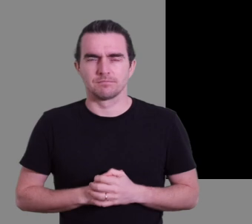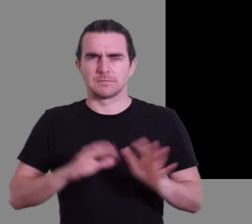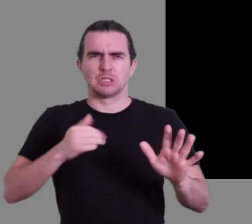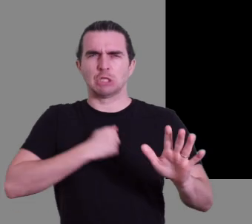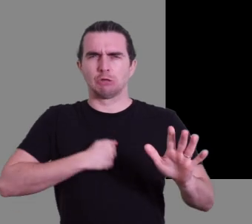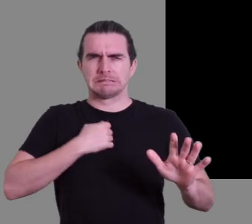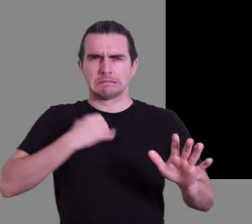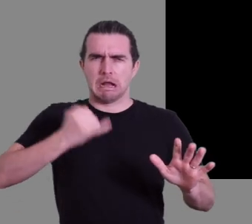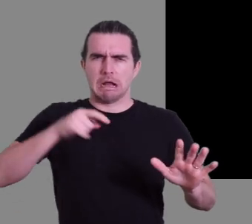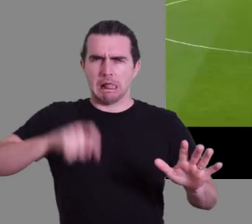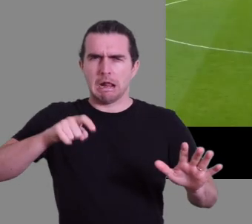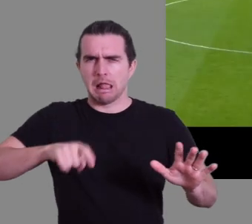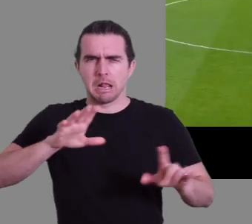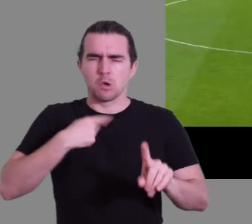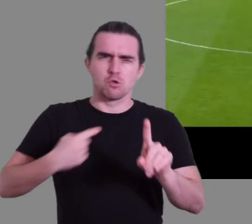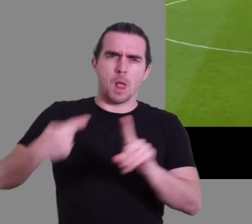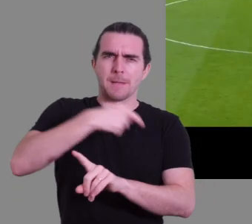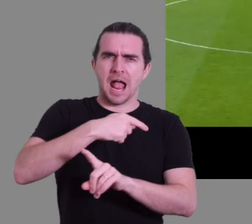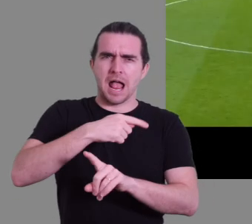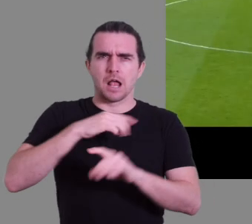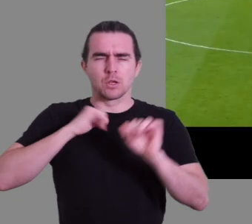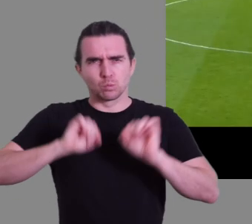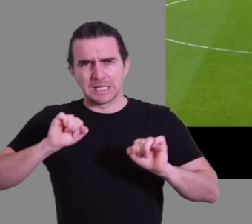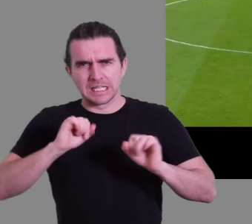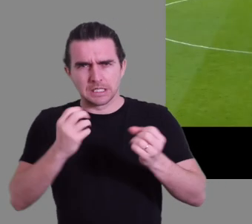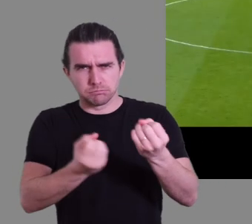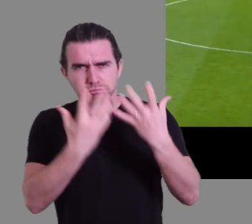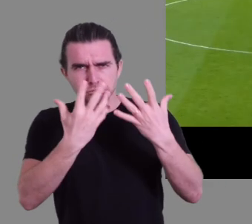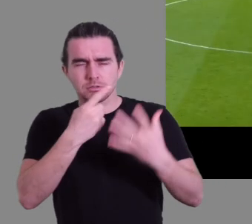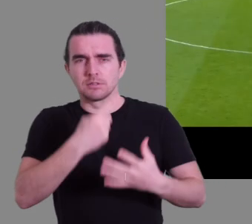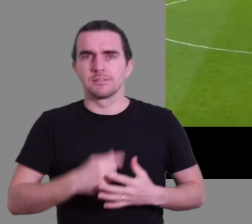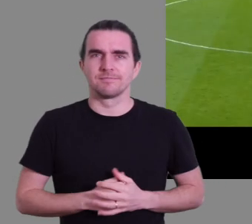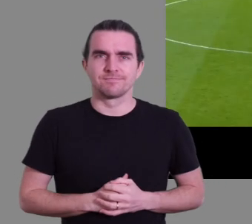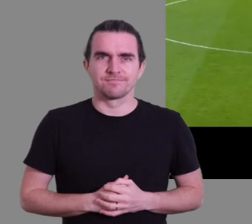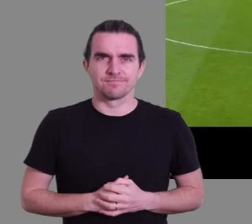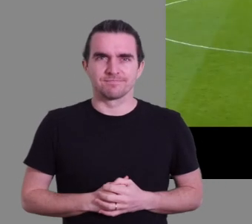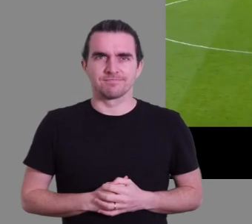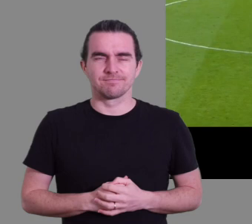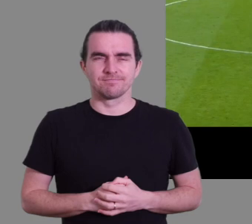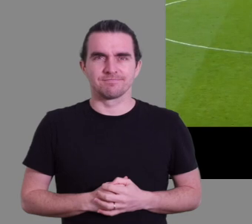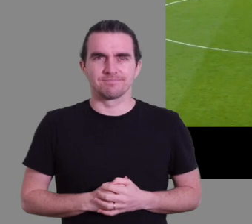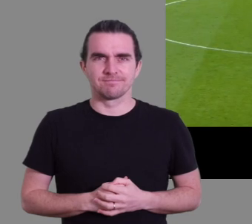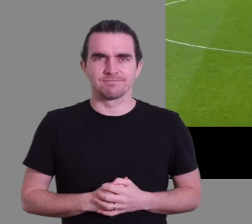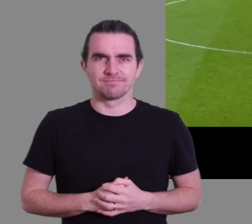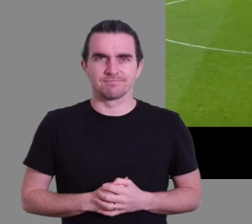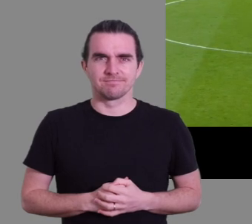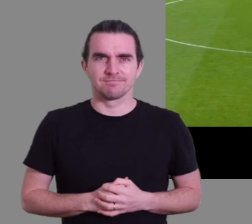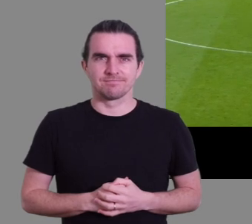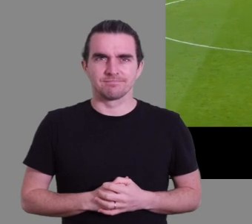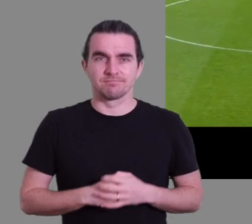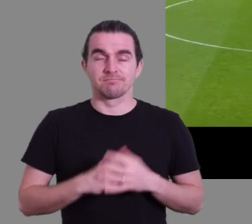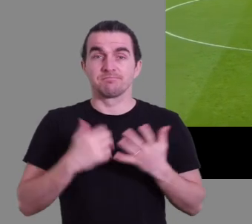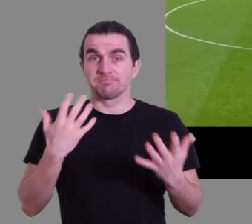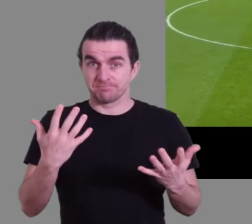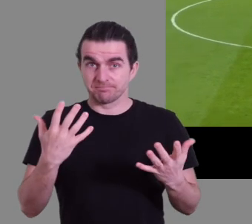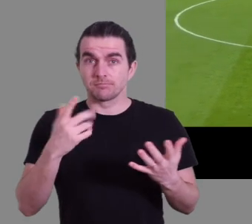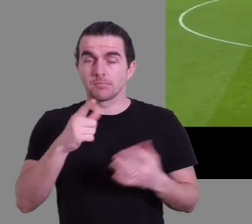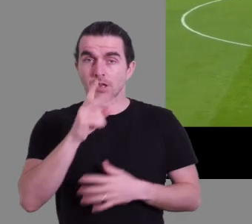This example. Oh, sorry. Just waiting for it to come through. Here we